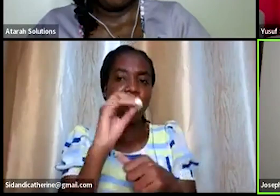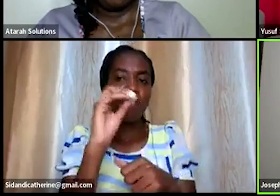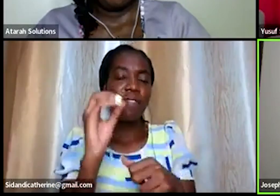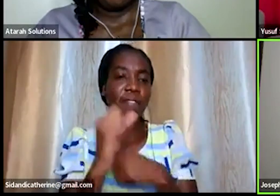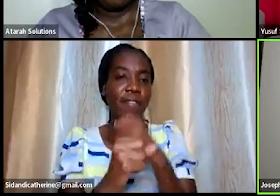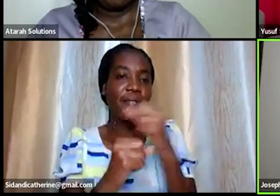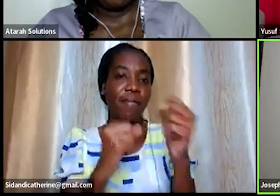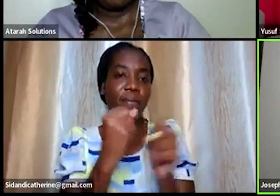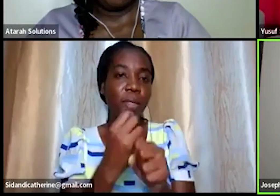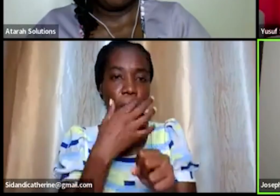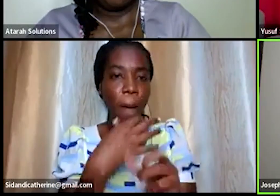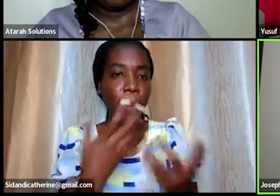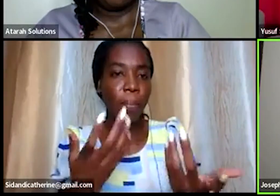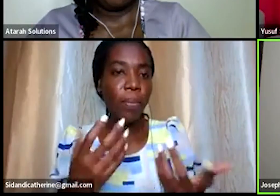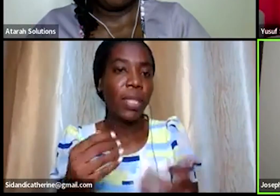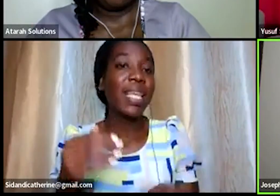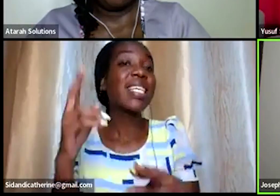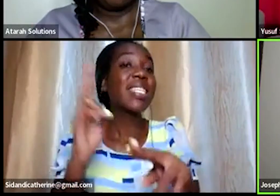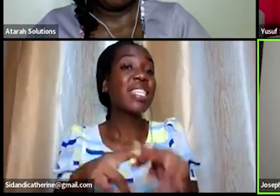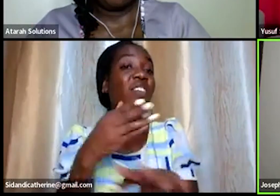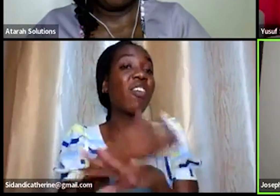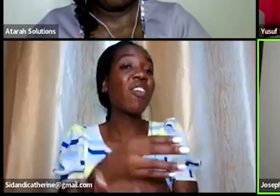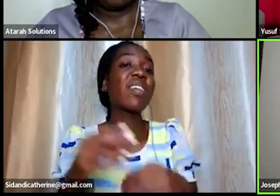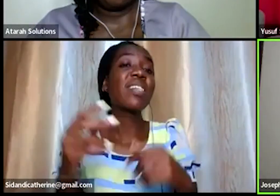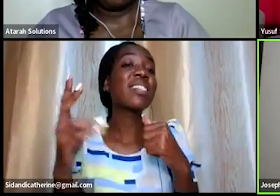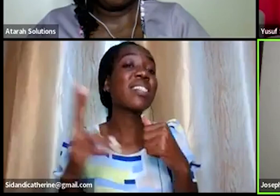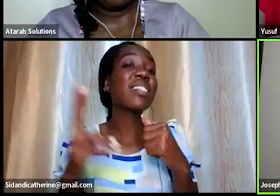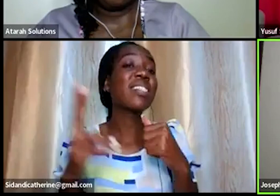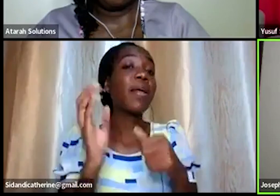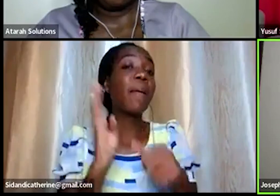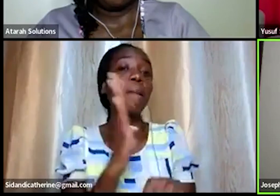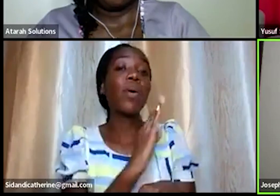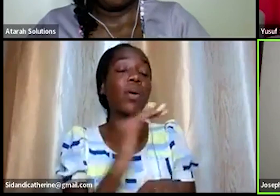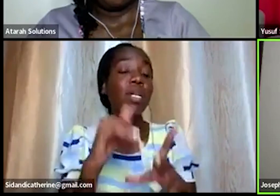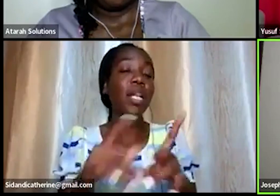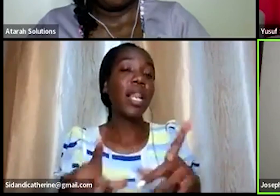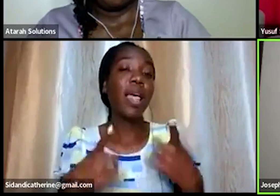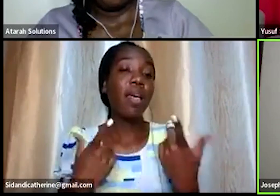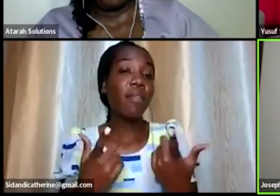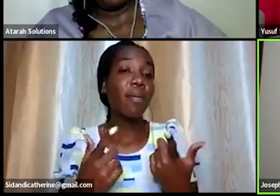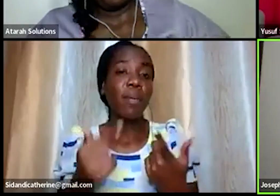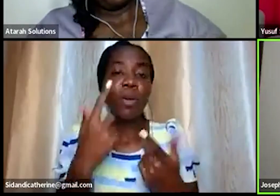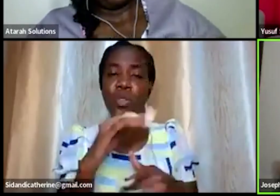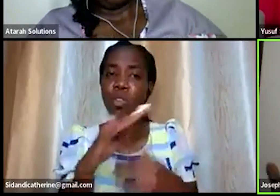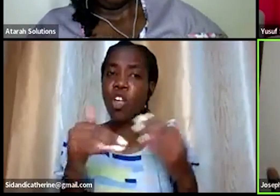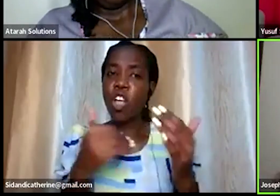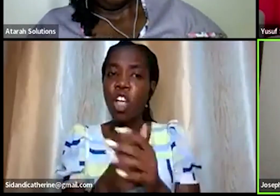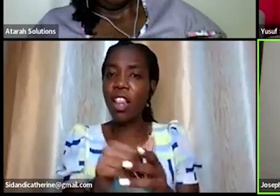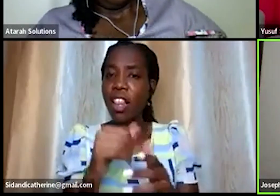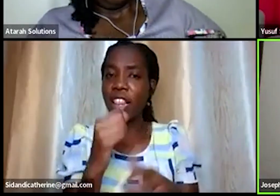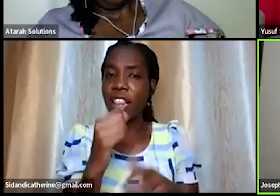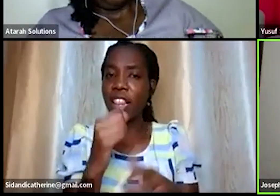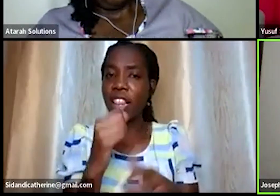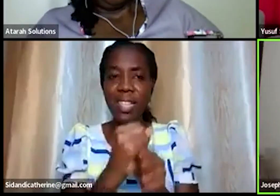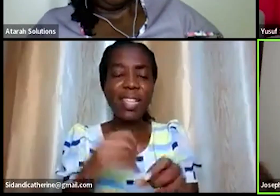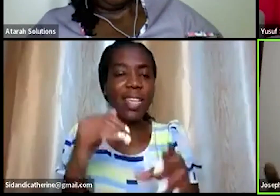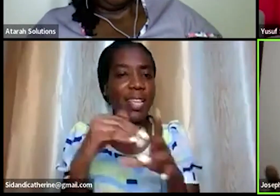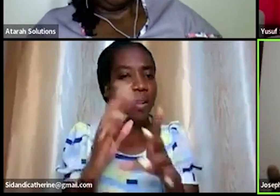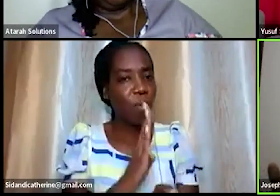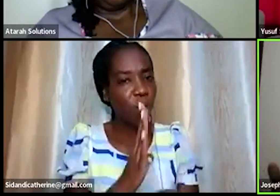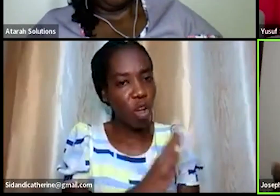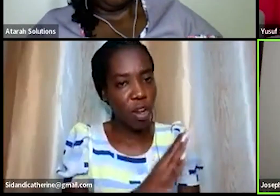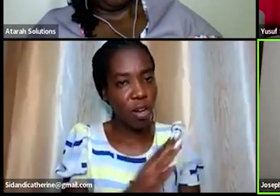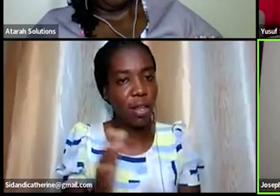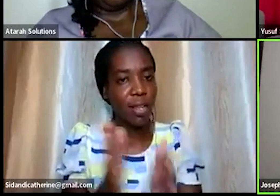on over 70 boards in his life, I suspect. Because every other year he's getting on boards, and he's had a